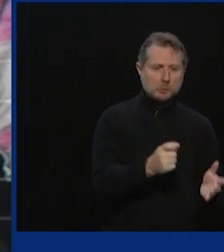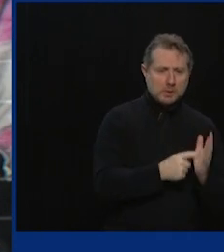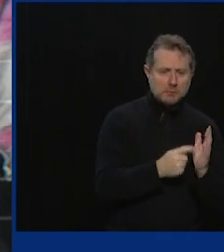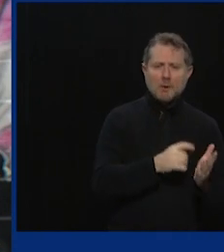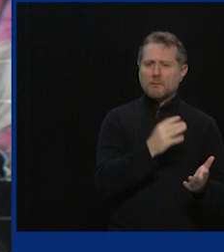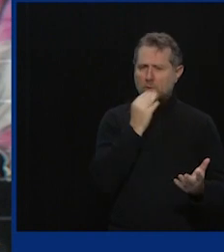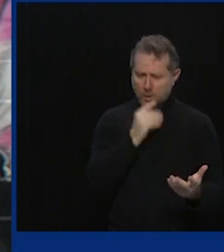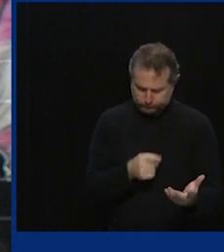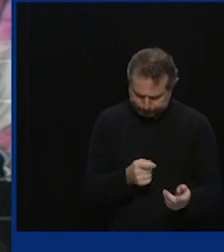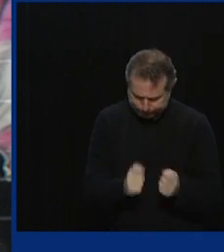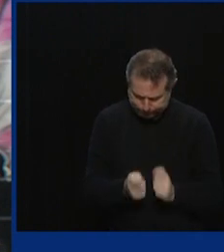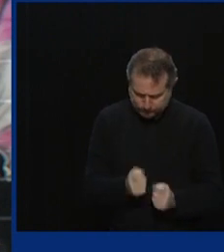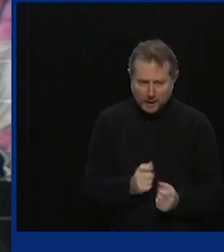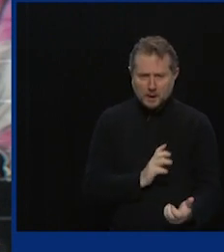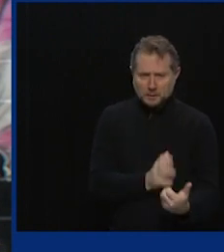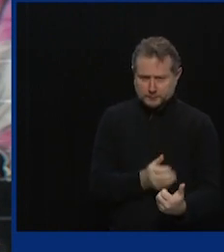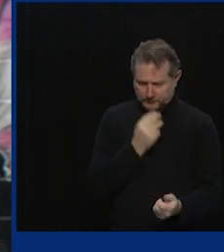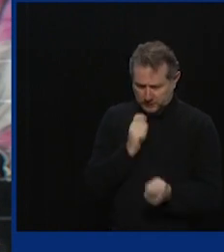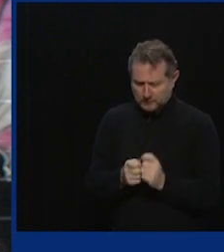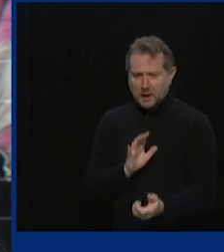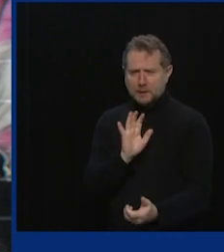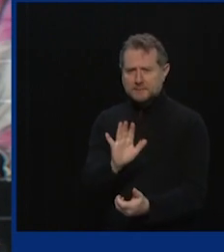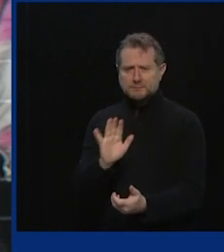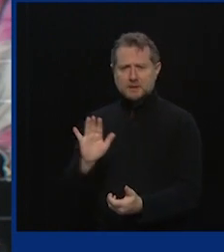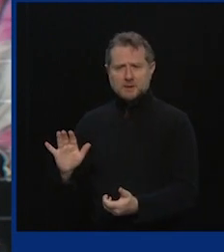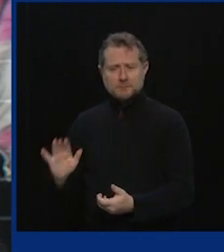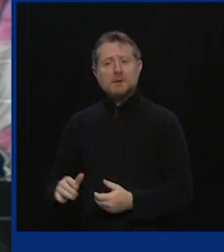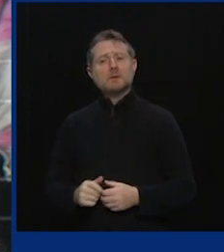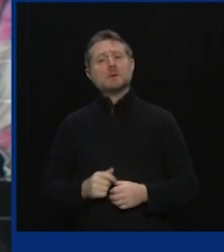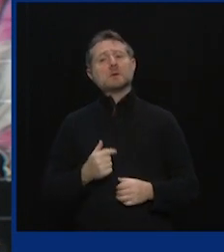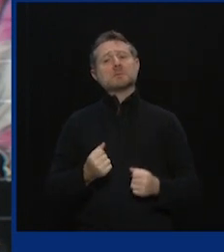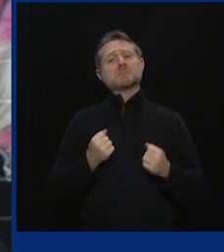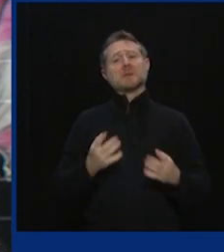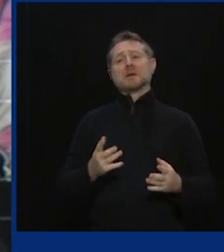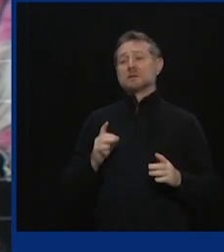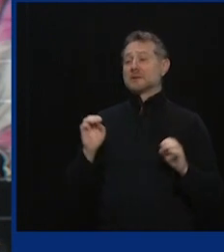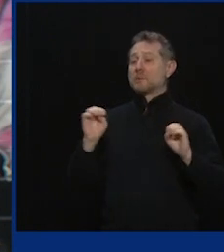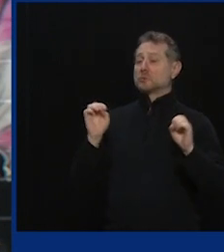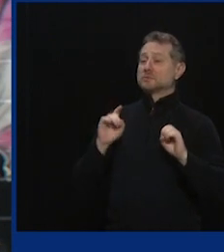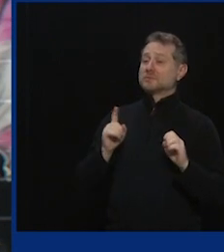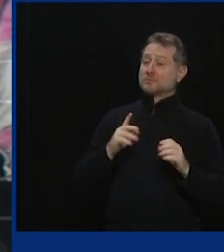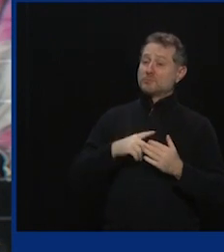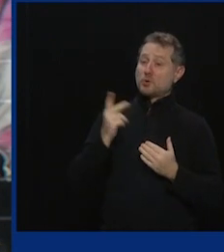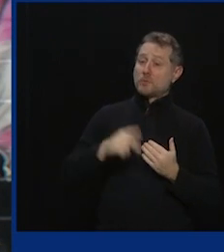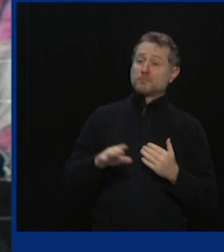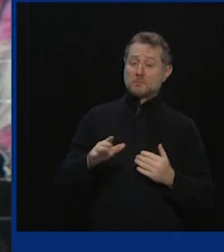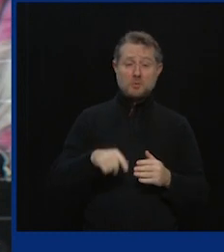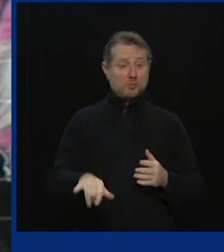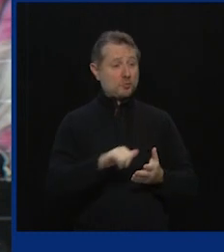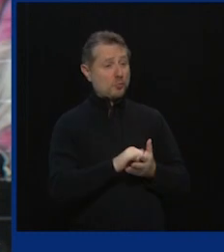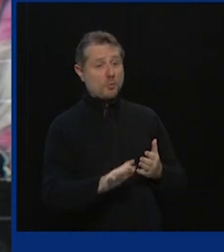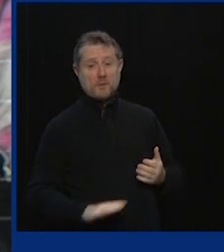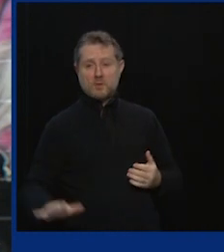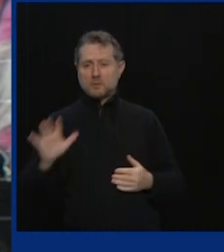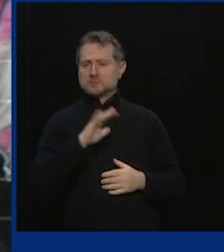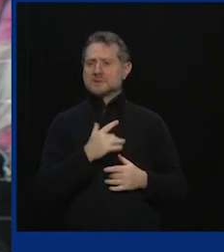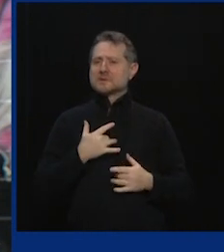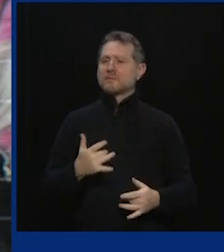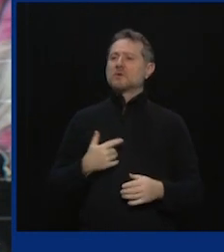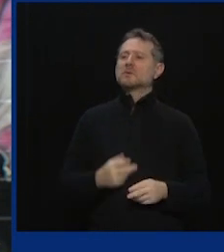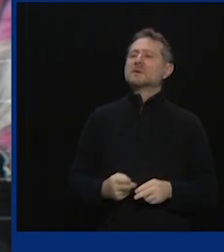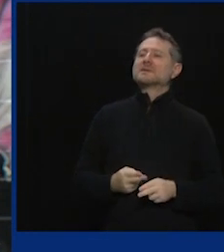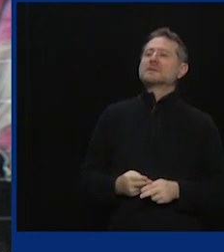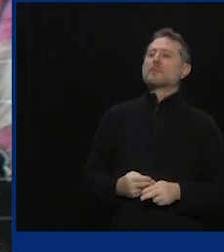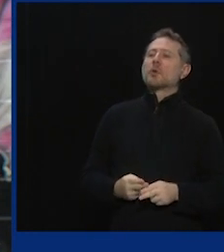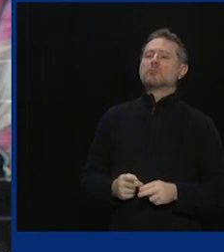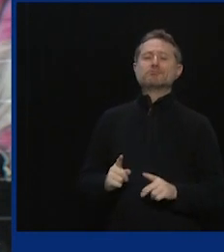we must keep in mind that many of these emergency programs across New York State are temporary. Many New Yorkers